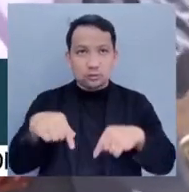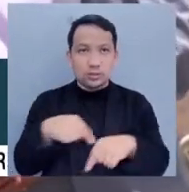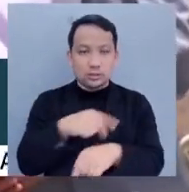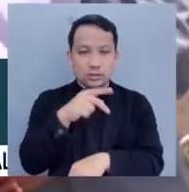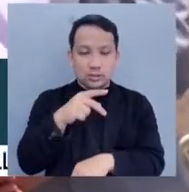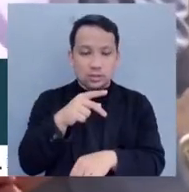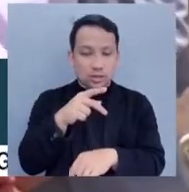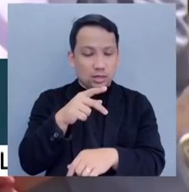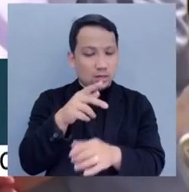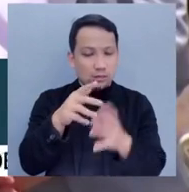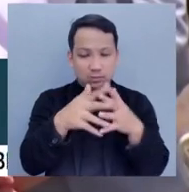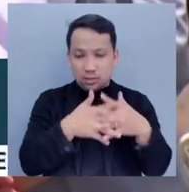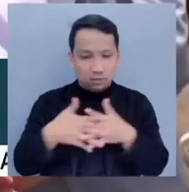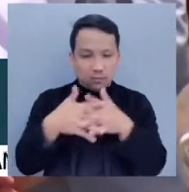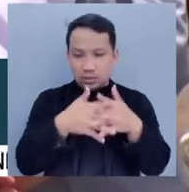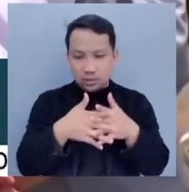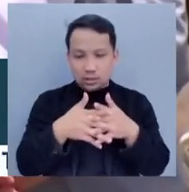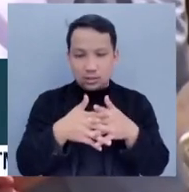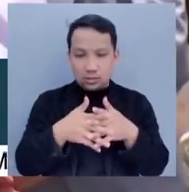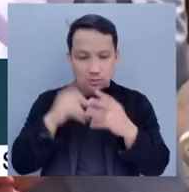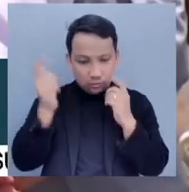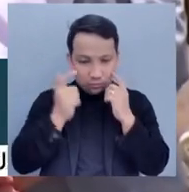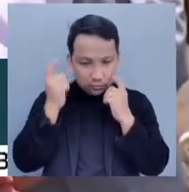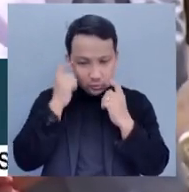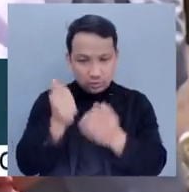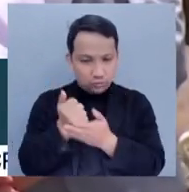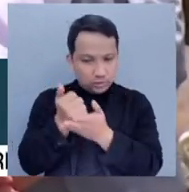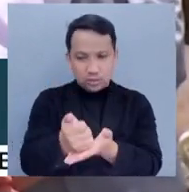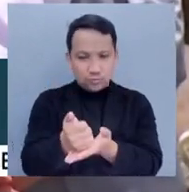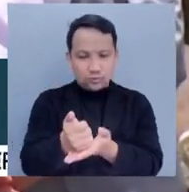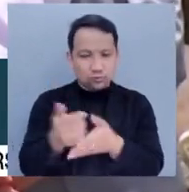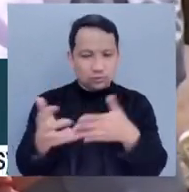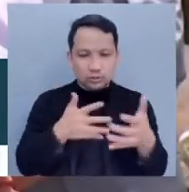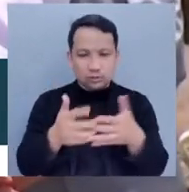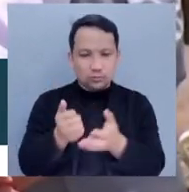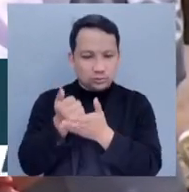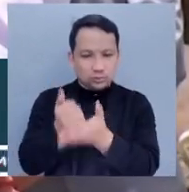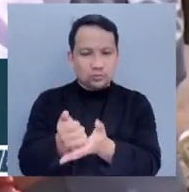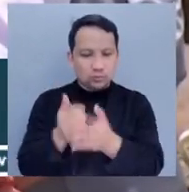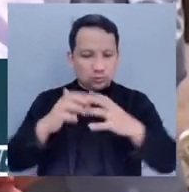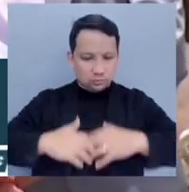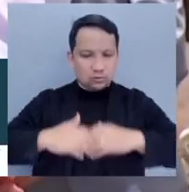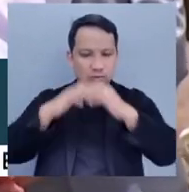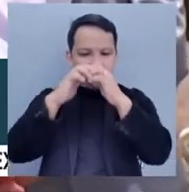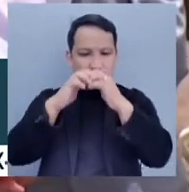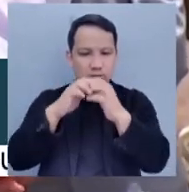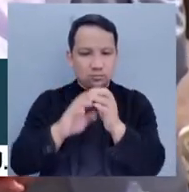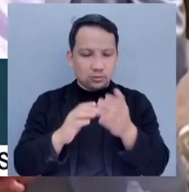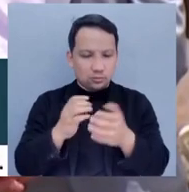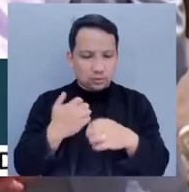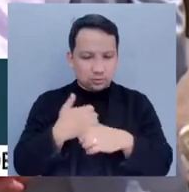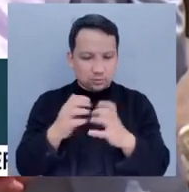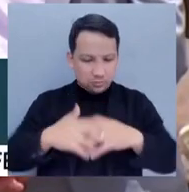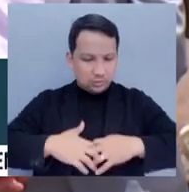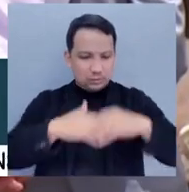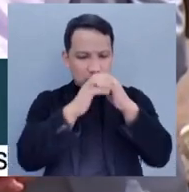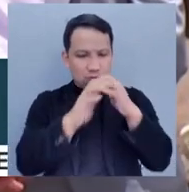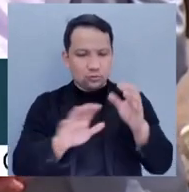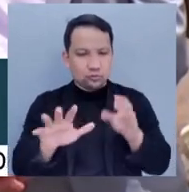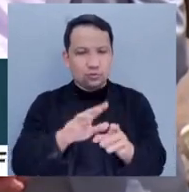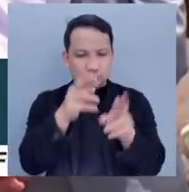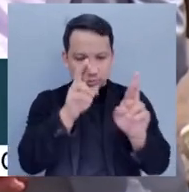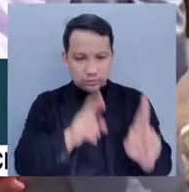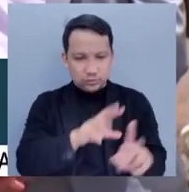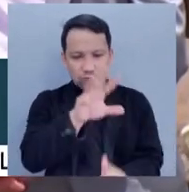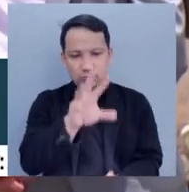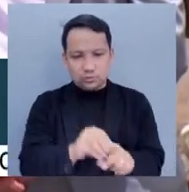you, stands with you, and will do everything possible to help you recover, rebuild, and respect culture and traditions